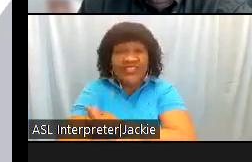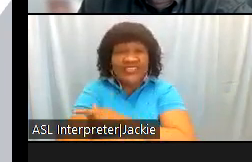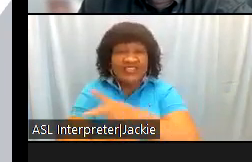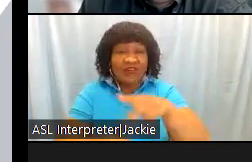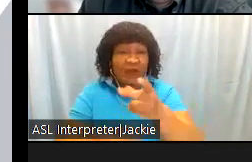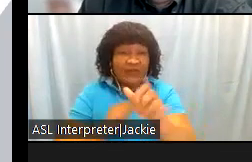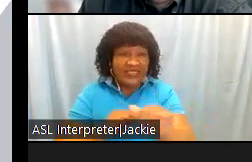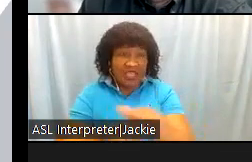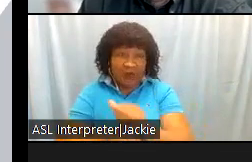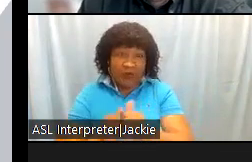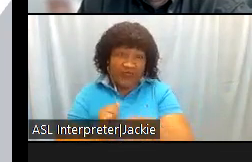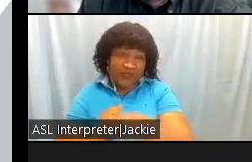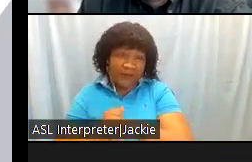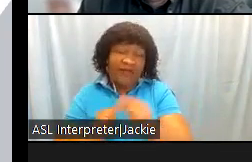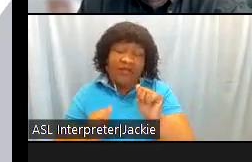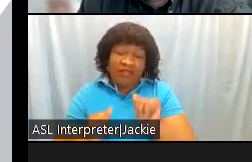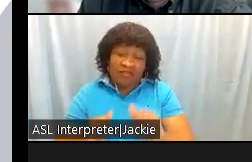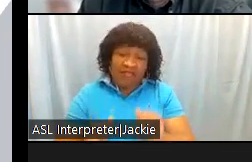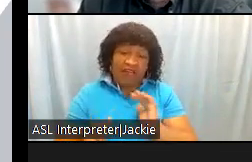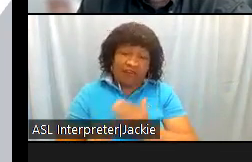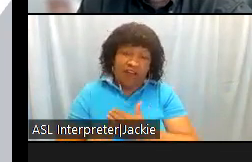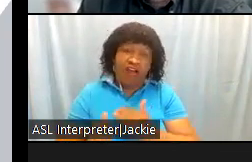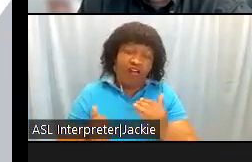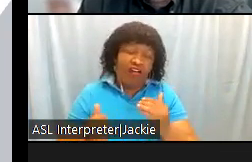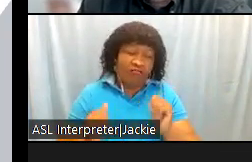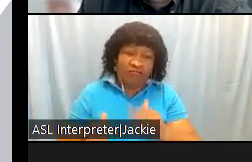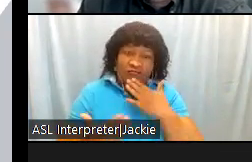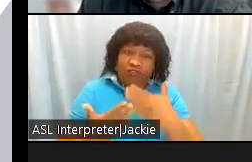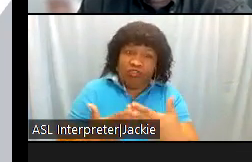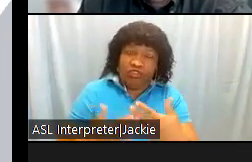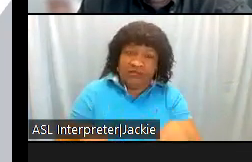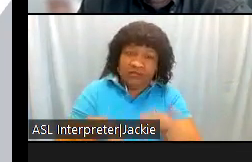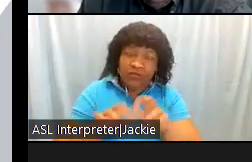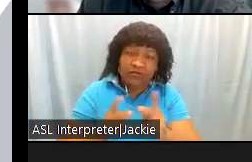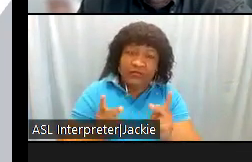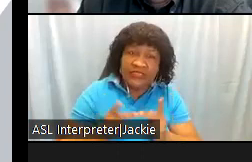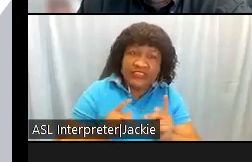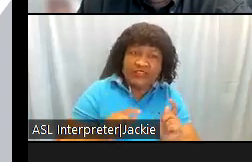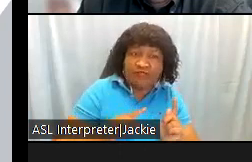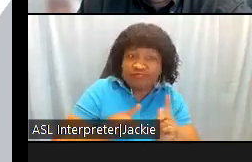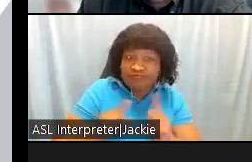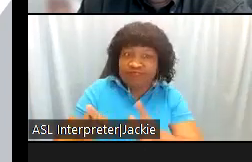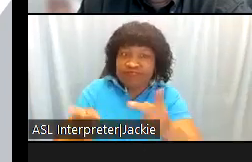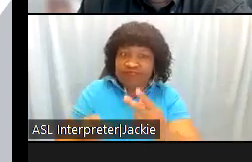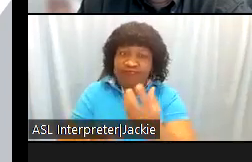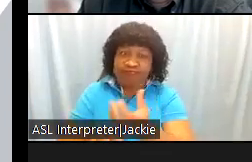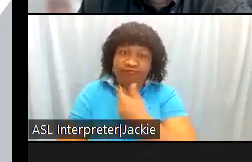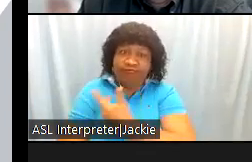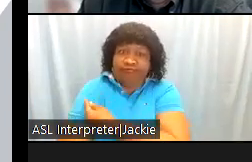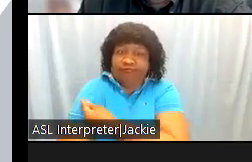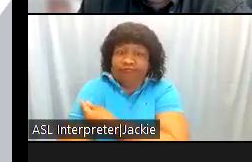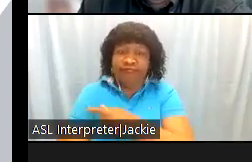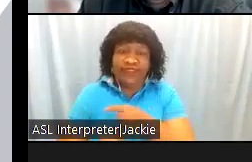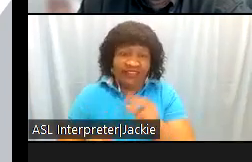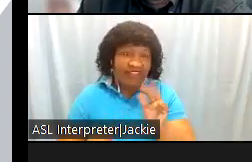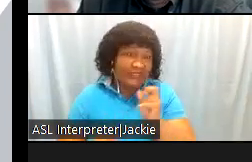and working with pharmacies. So those are actually a really important place of accessing